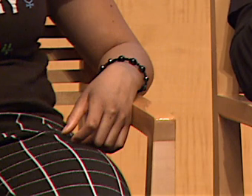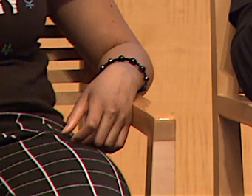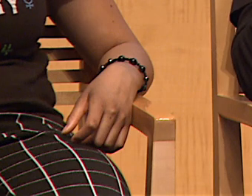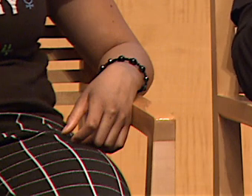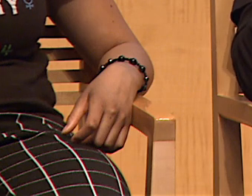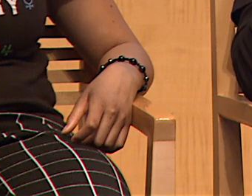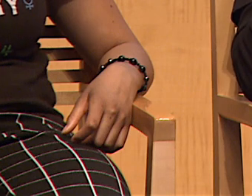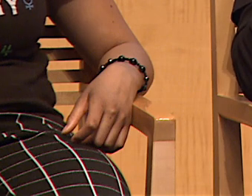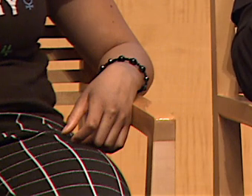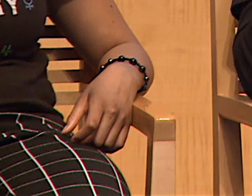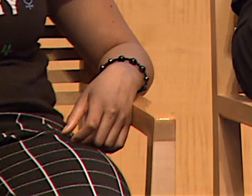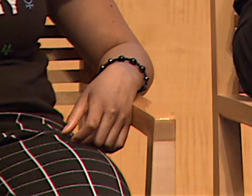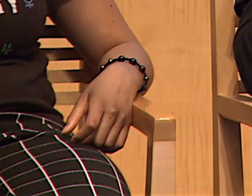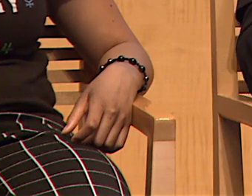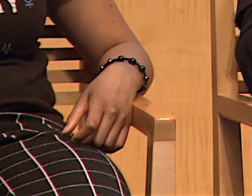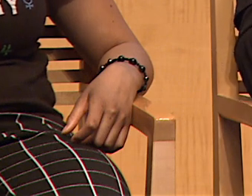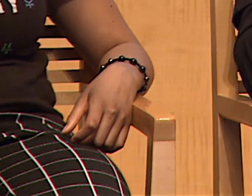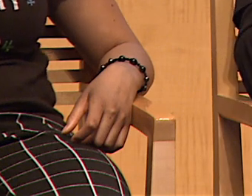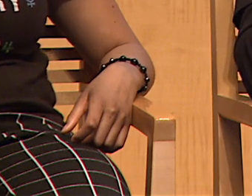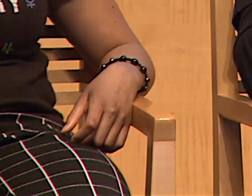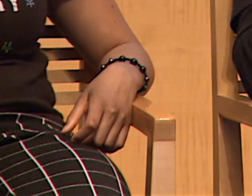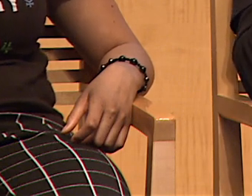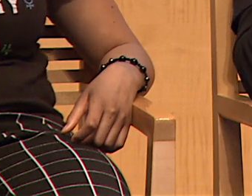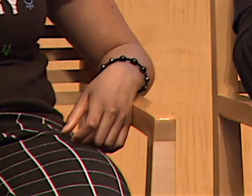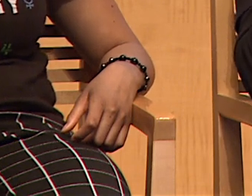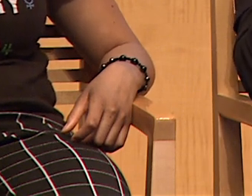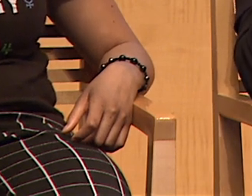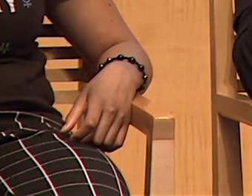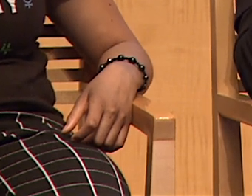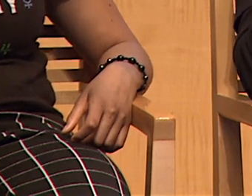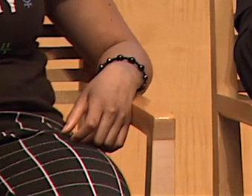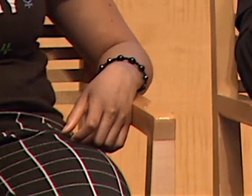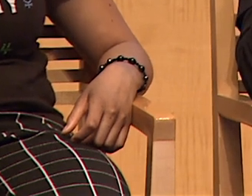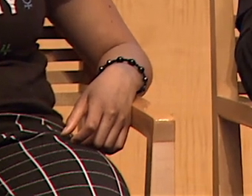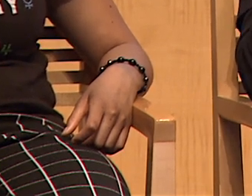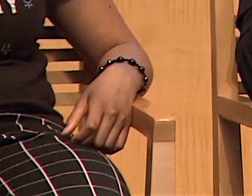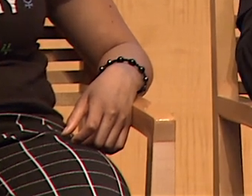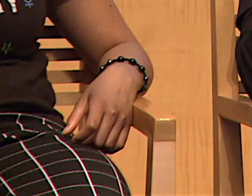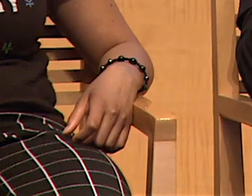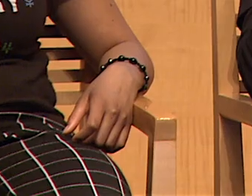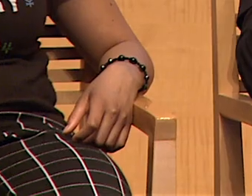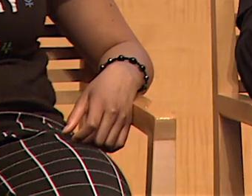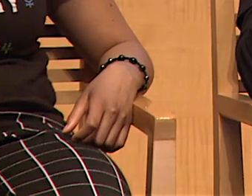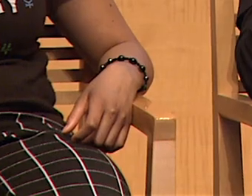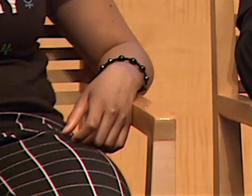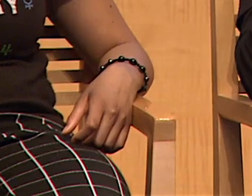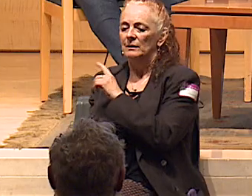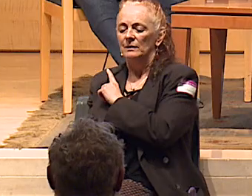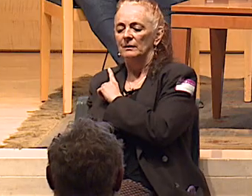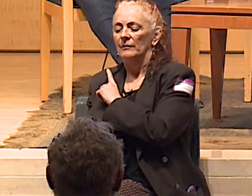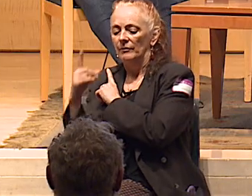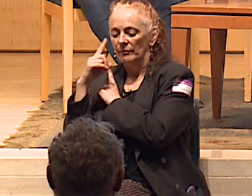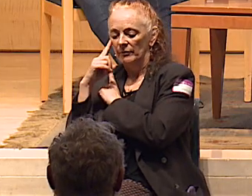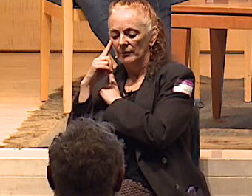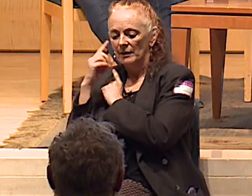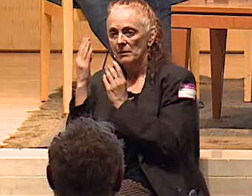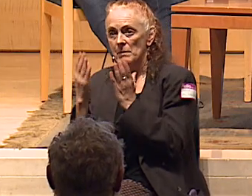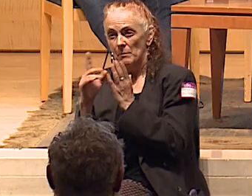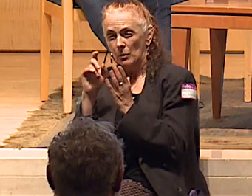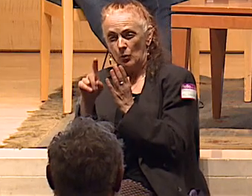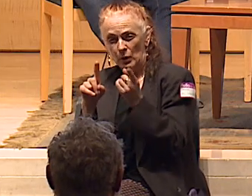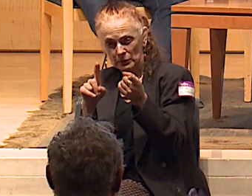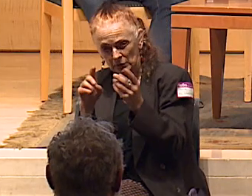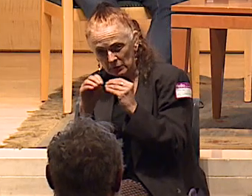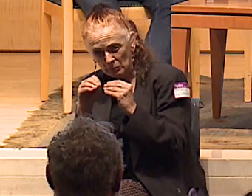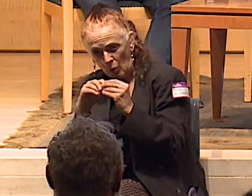very consensual. I'll just put it that way. But I think maybe your question is more specifically